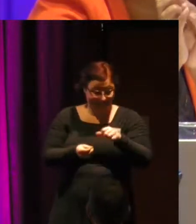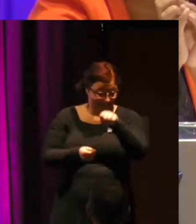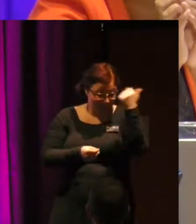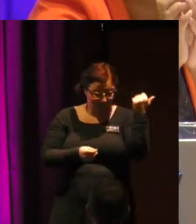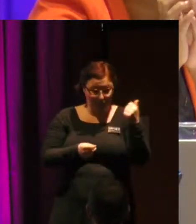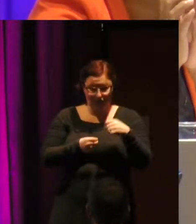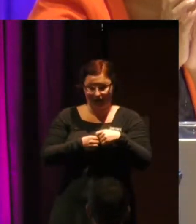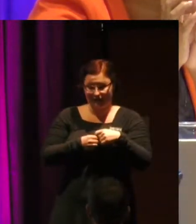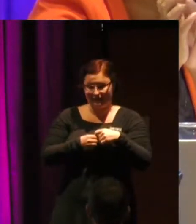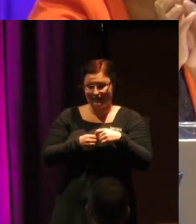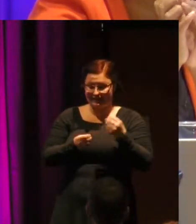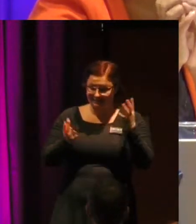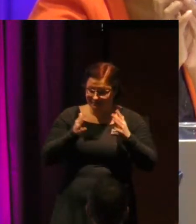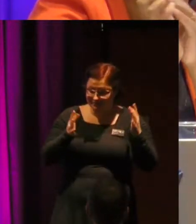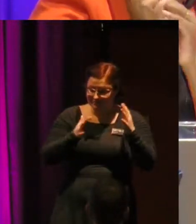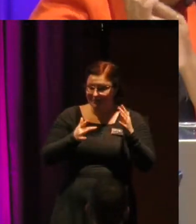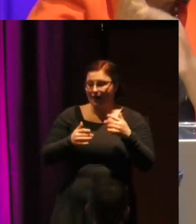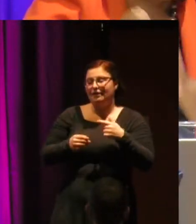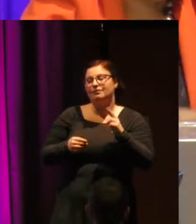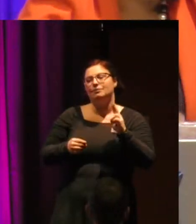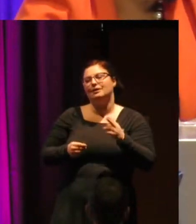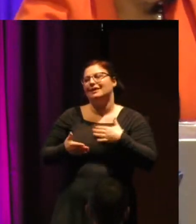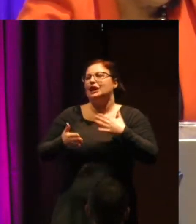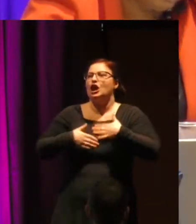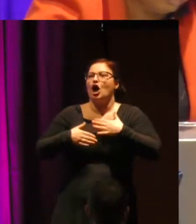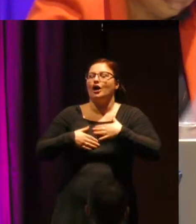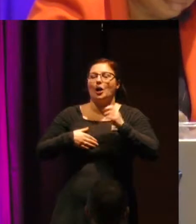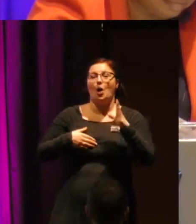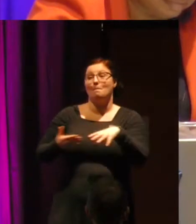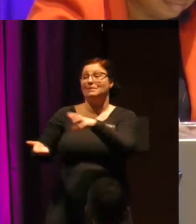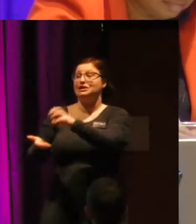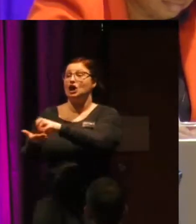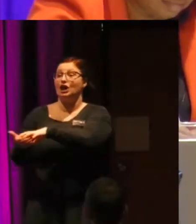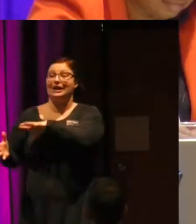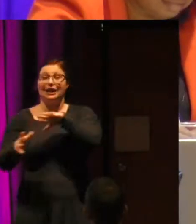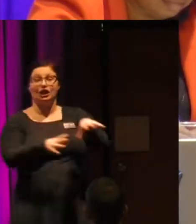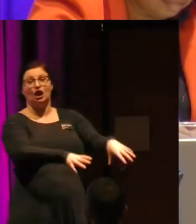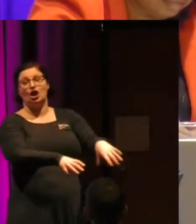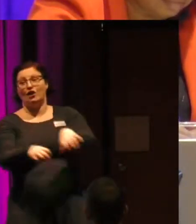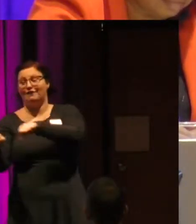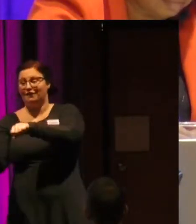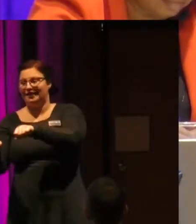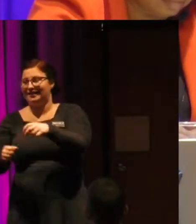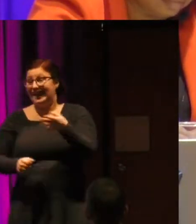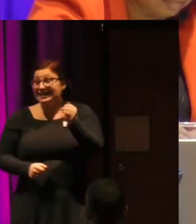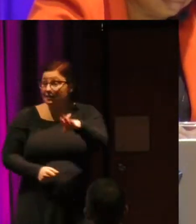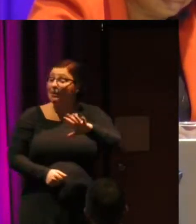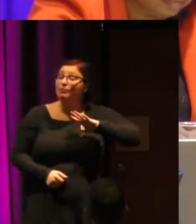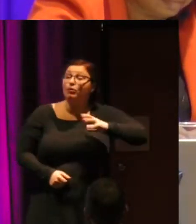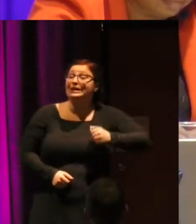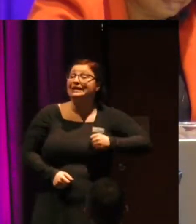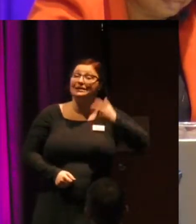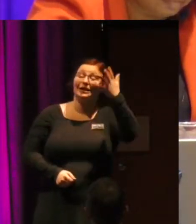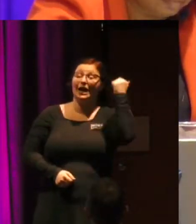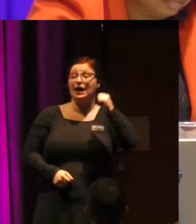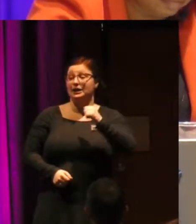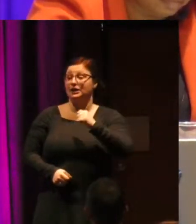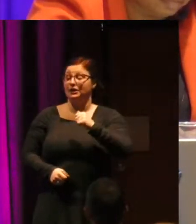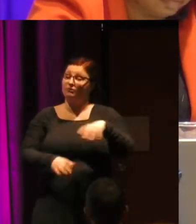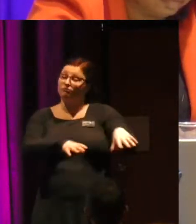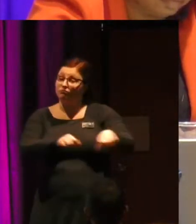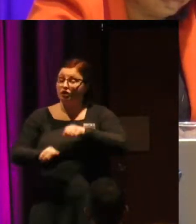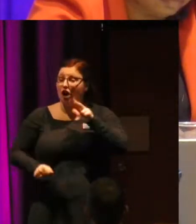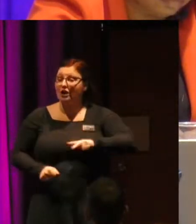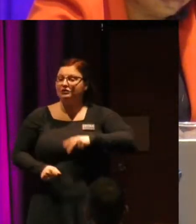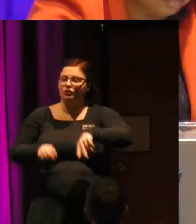if this kind of went into a government thing with the police, for example, that is actually scanning internet for